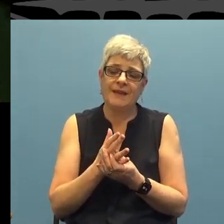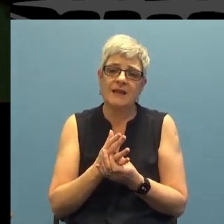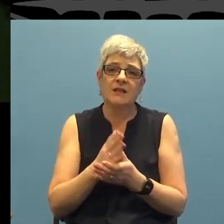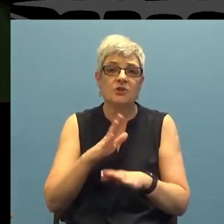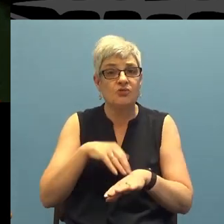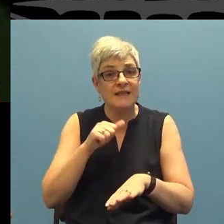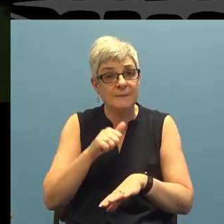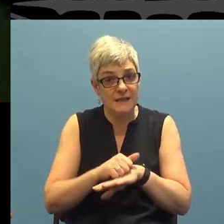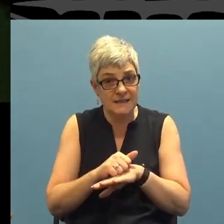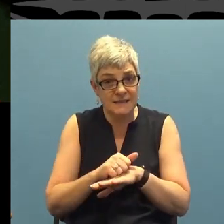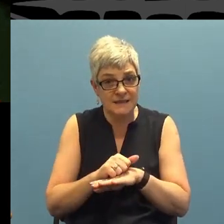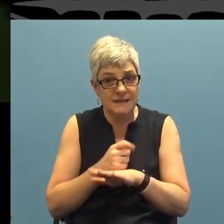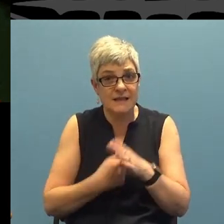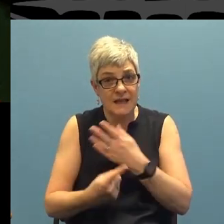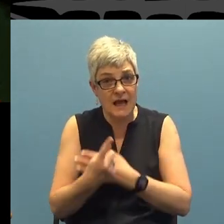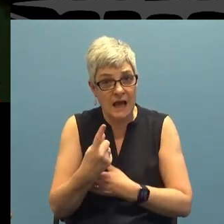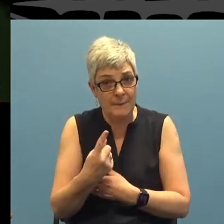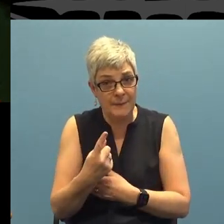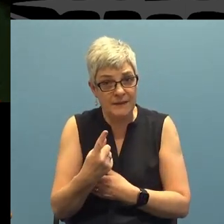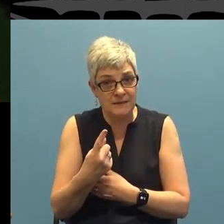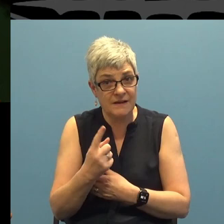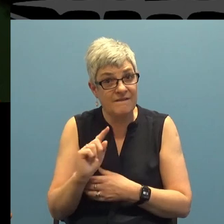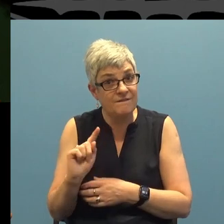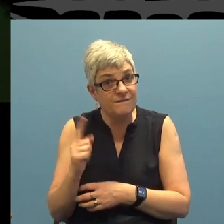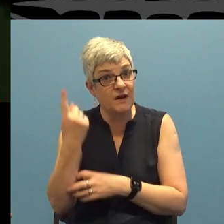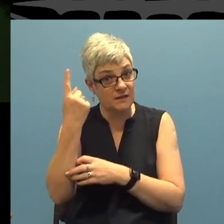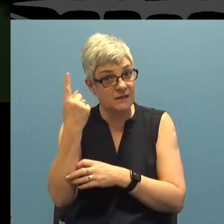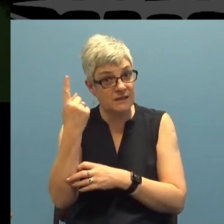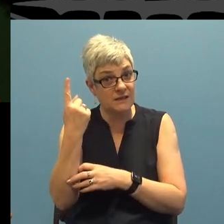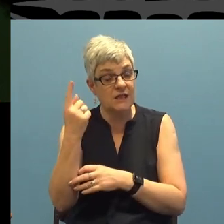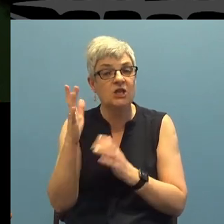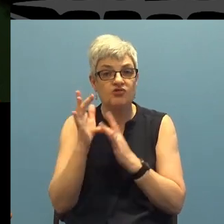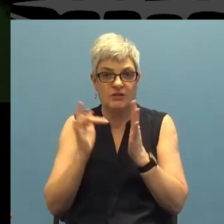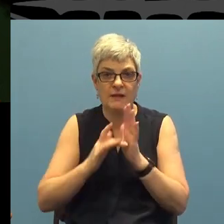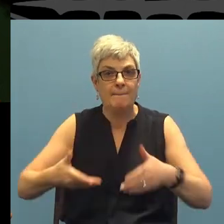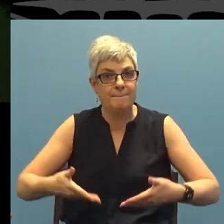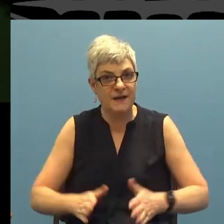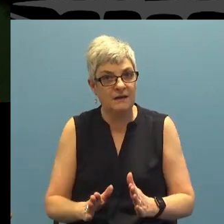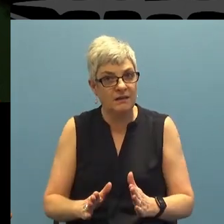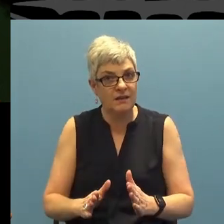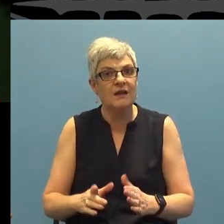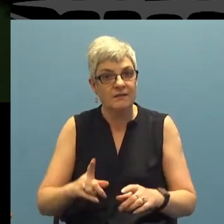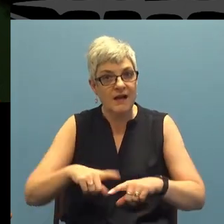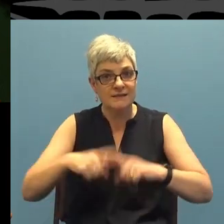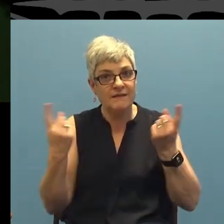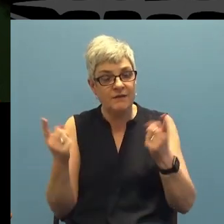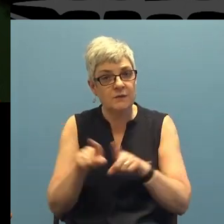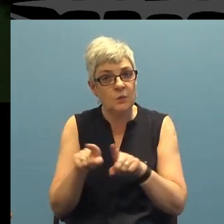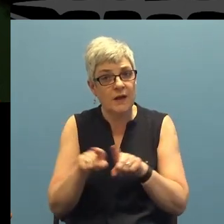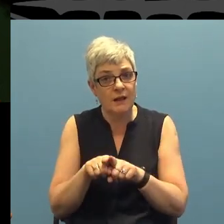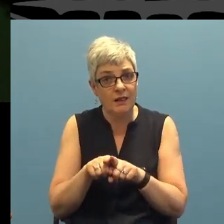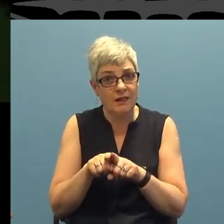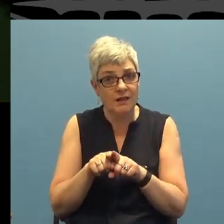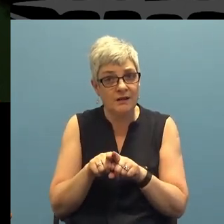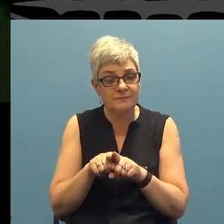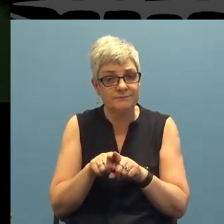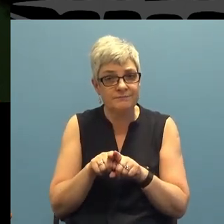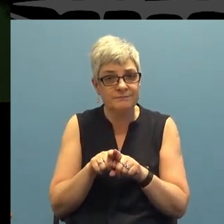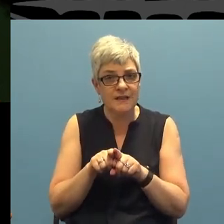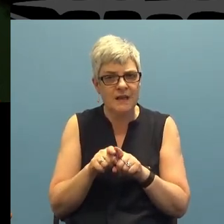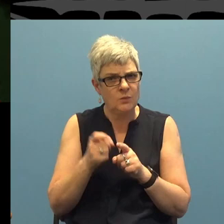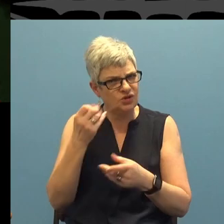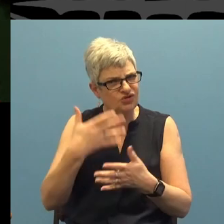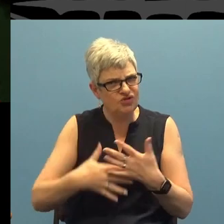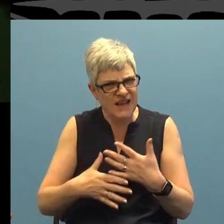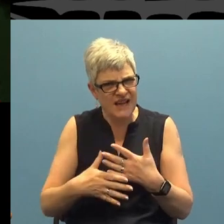the Christmas that happened first, the birth of Jesus, that was very different as well. It was unusual for